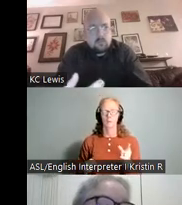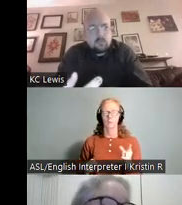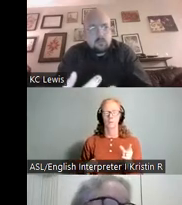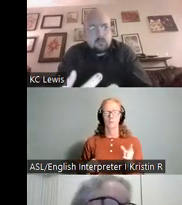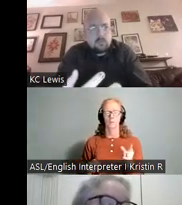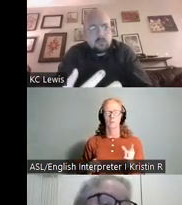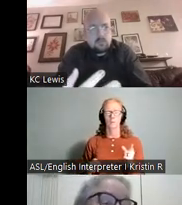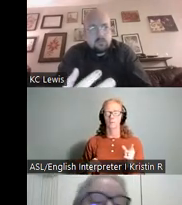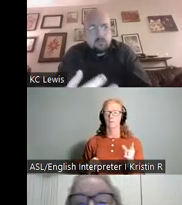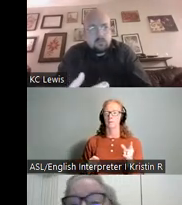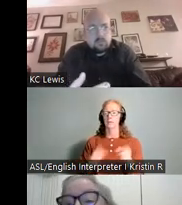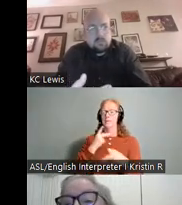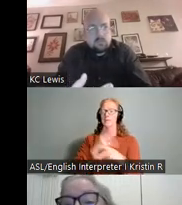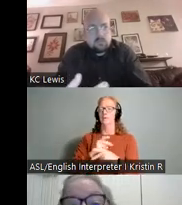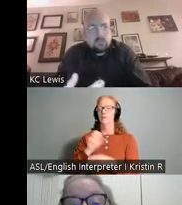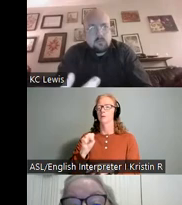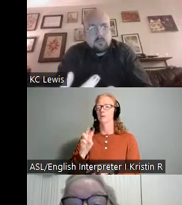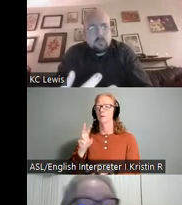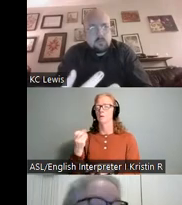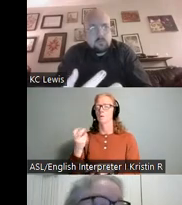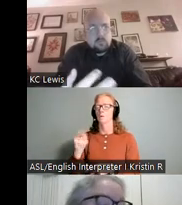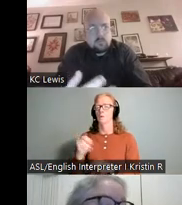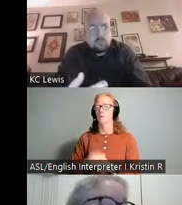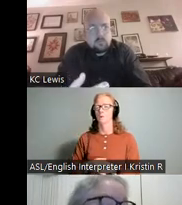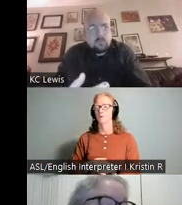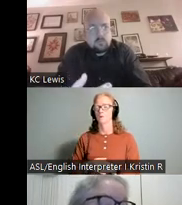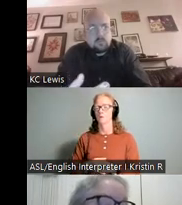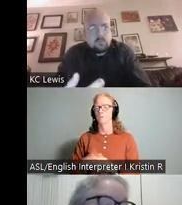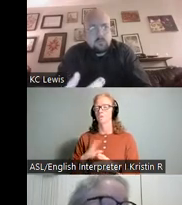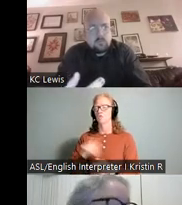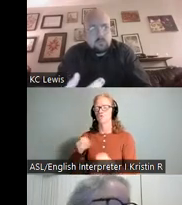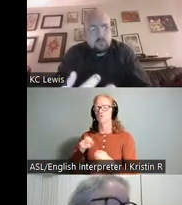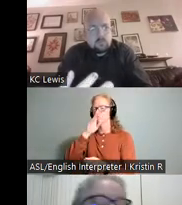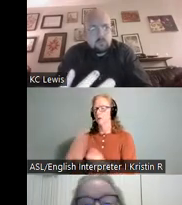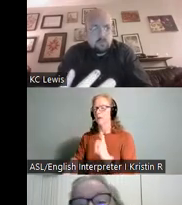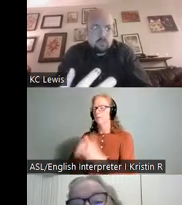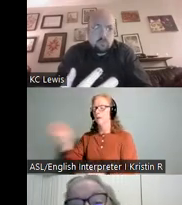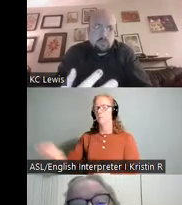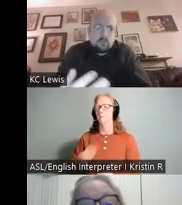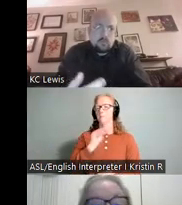with the sworn, and well, maybe we should just take the words right out of the charter, sworn employees and